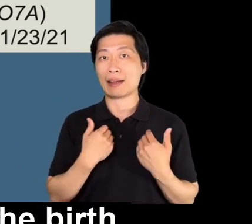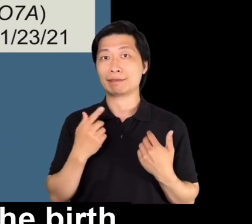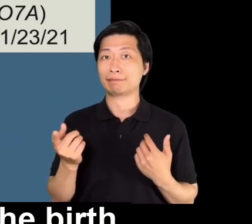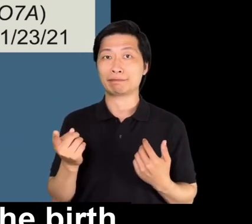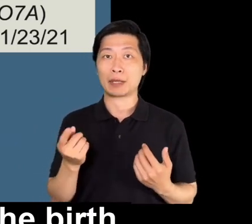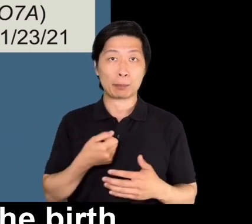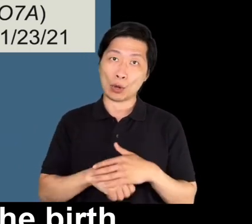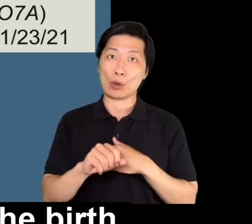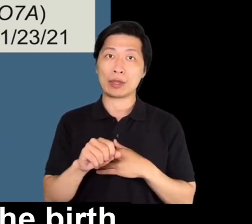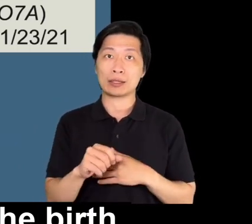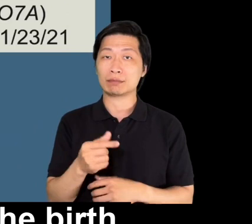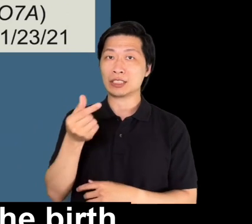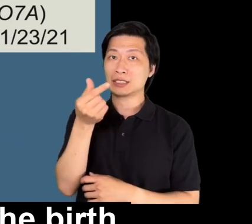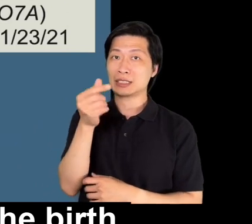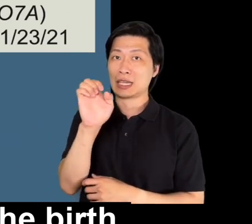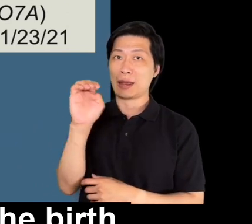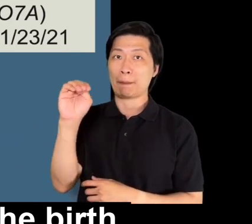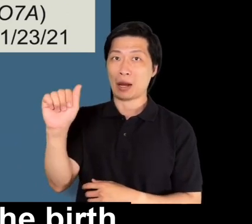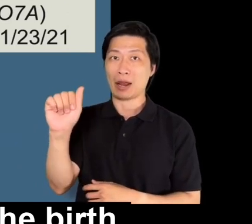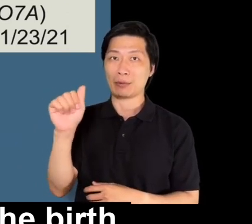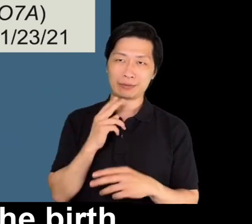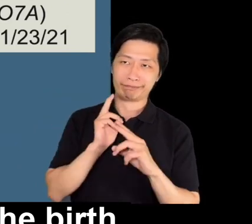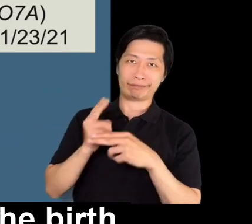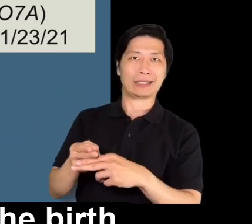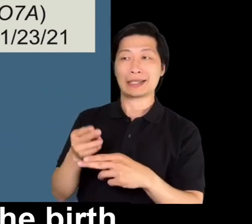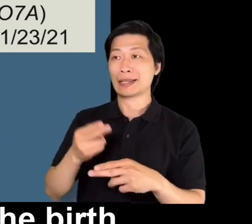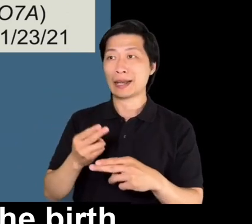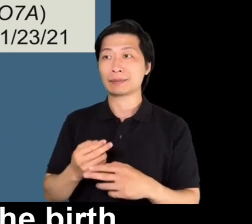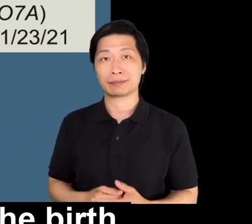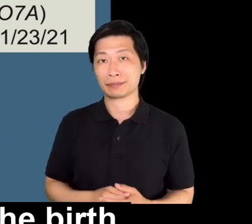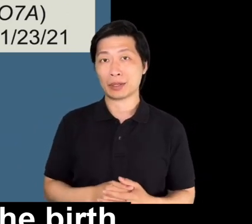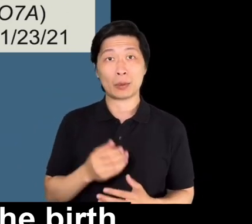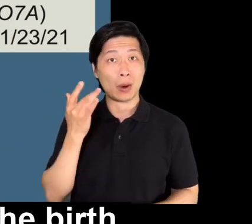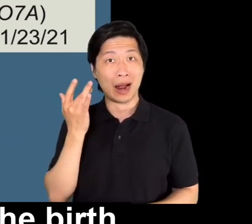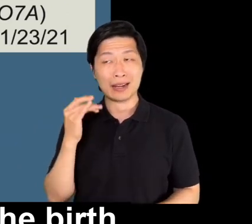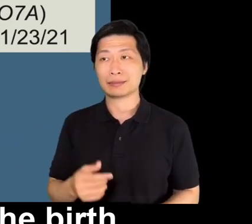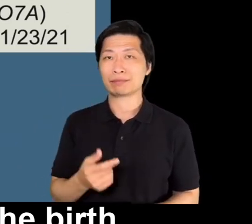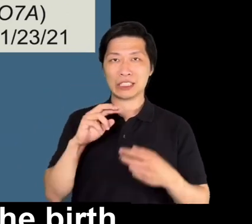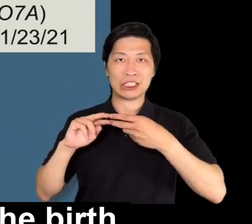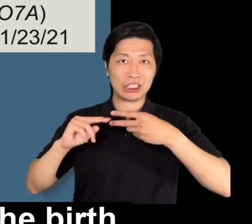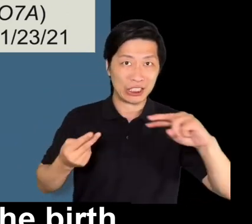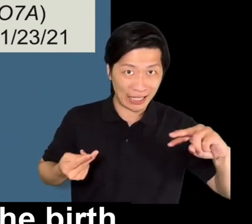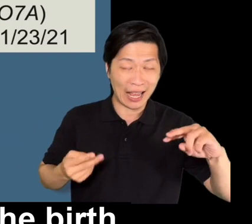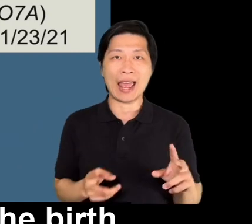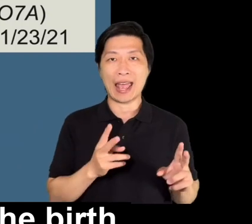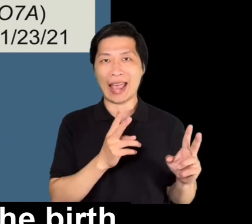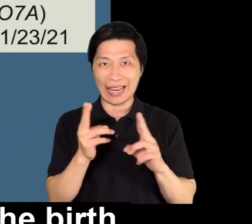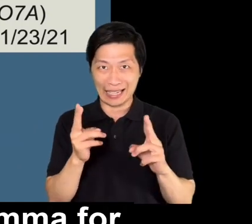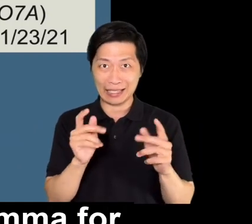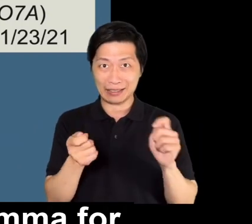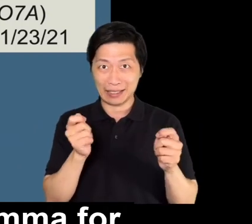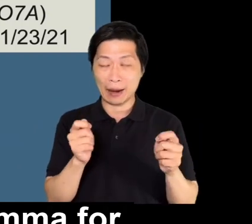birth of Gemma, as we call her. She's named Gemma for gene-edited